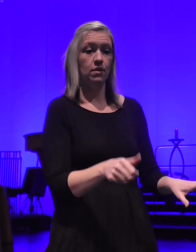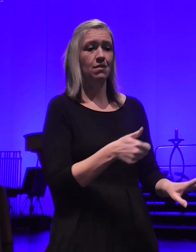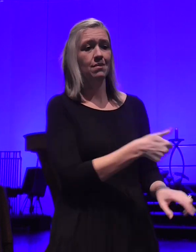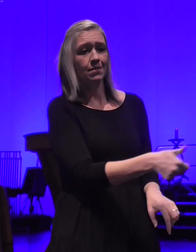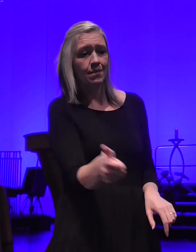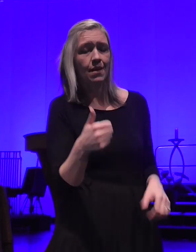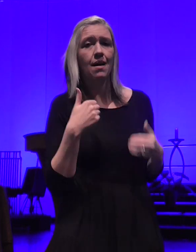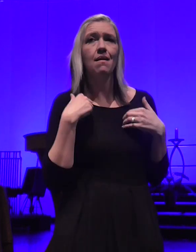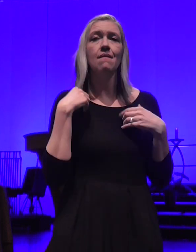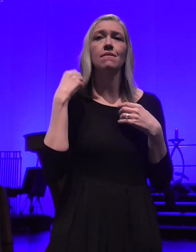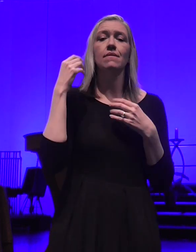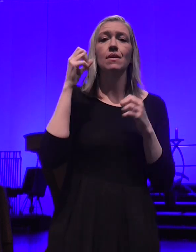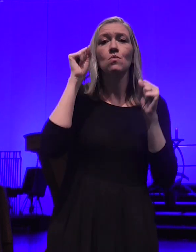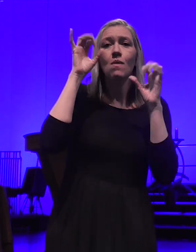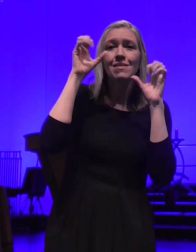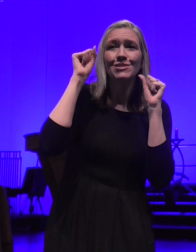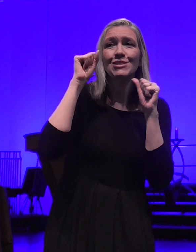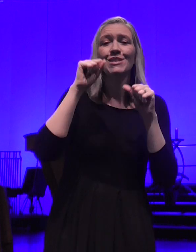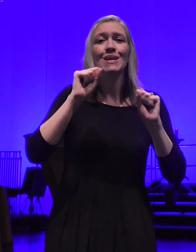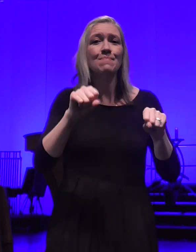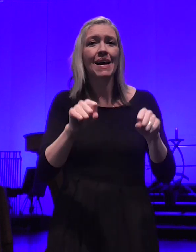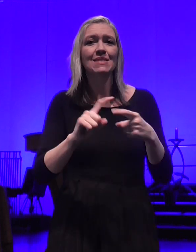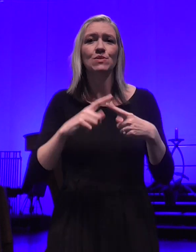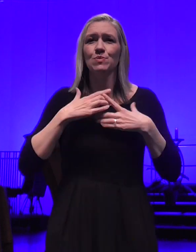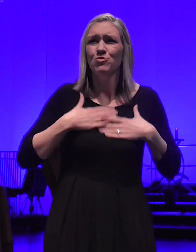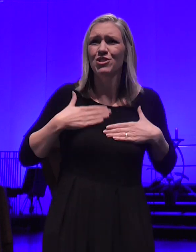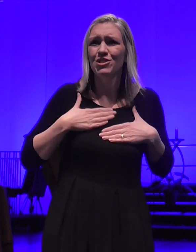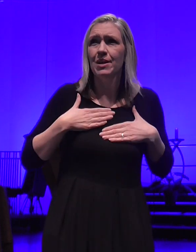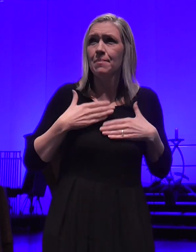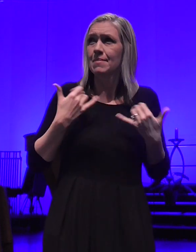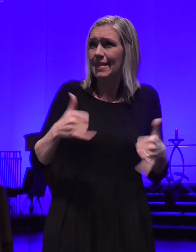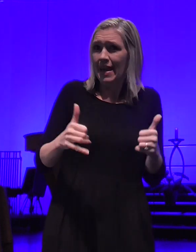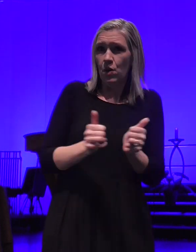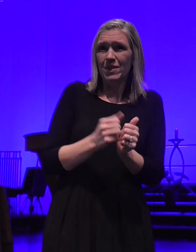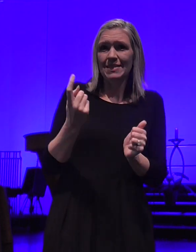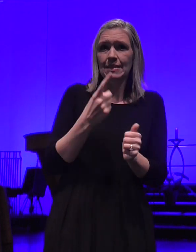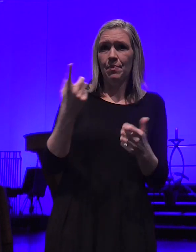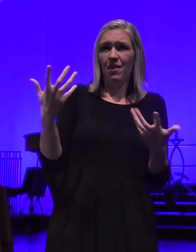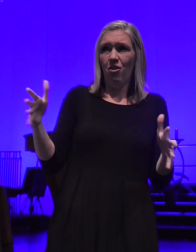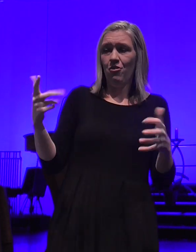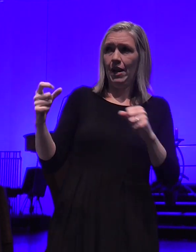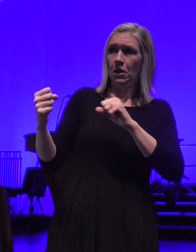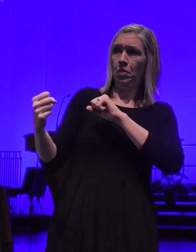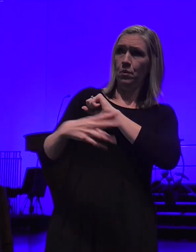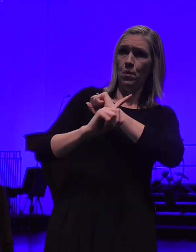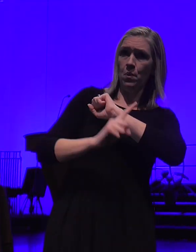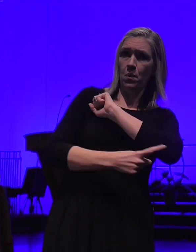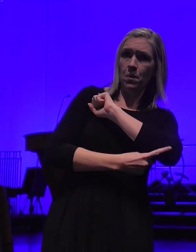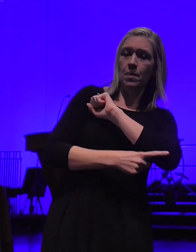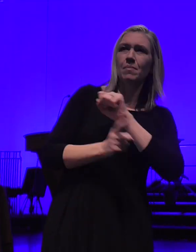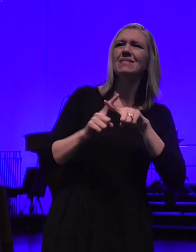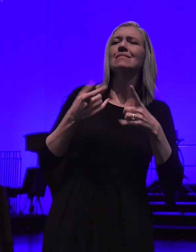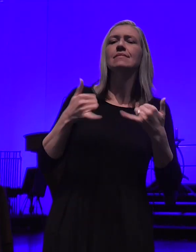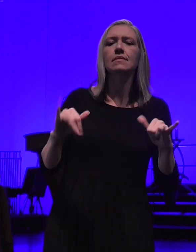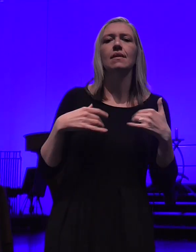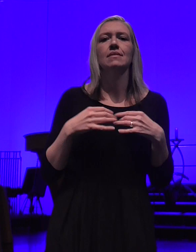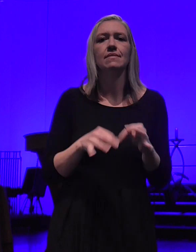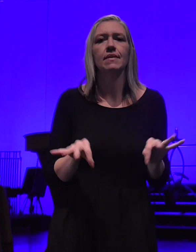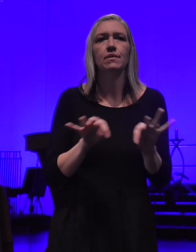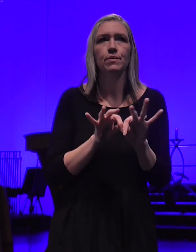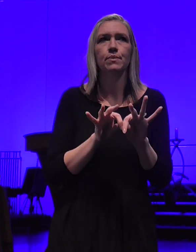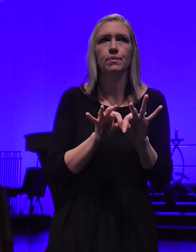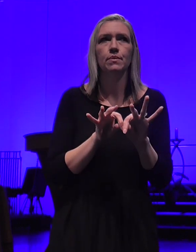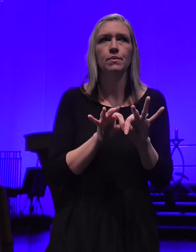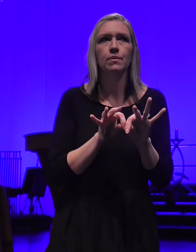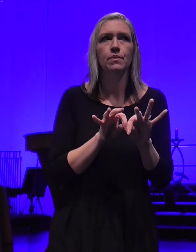and the capacity to appreciate and play with what has been thrown away, but still has immense value.